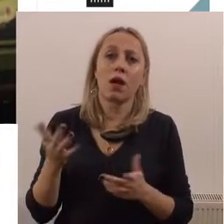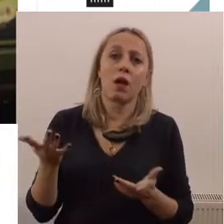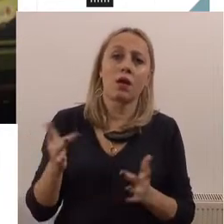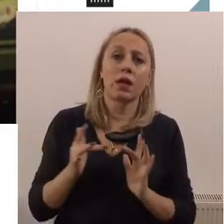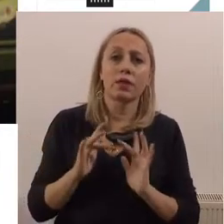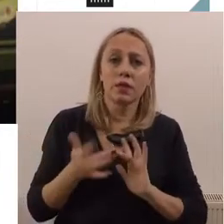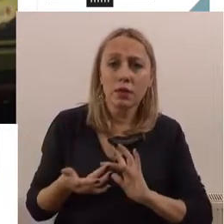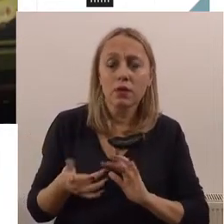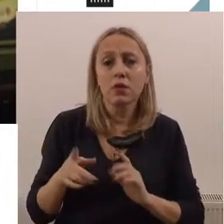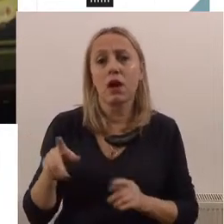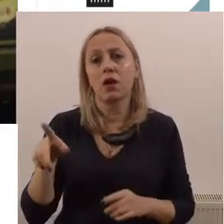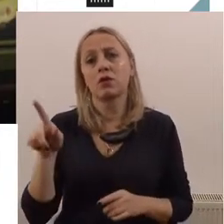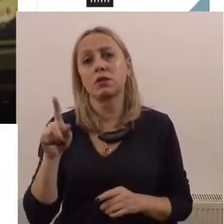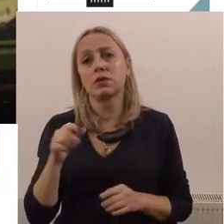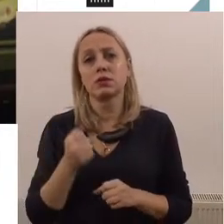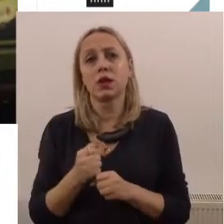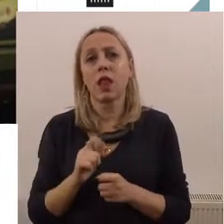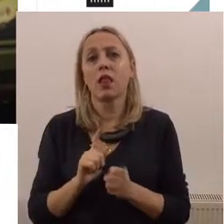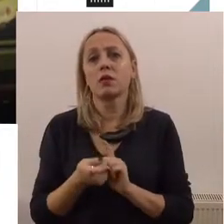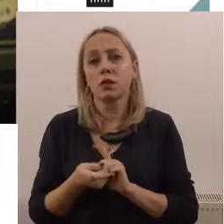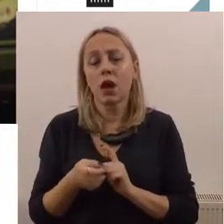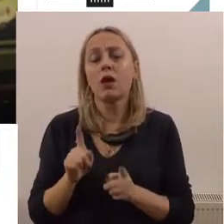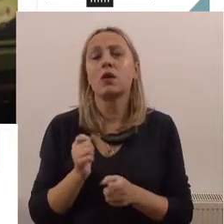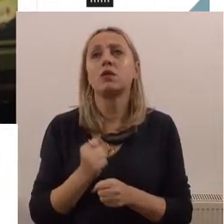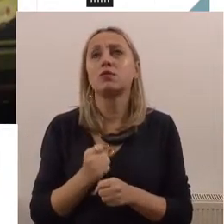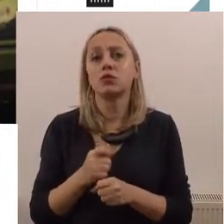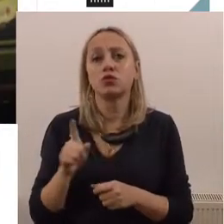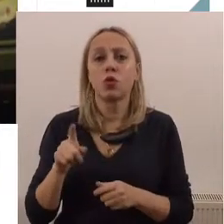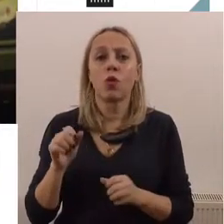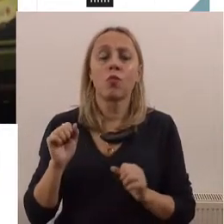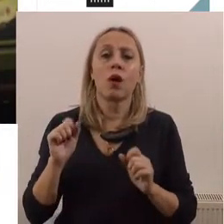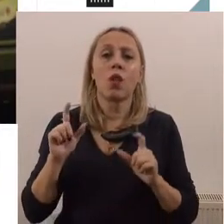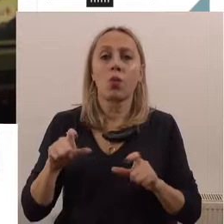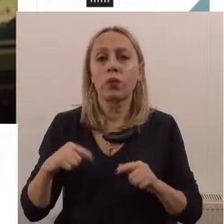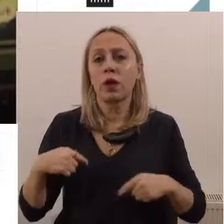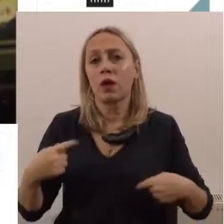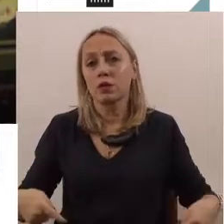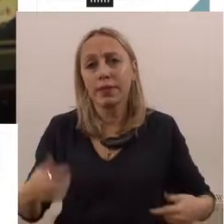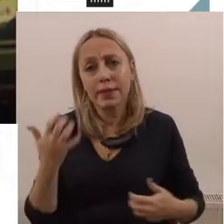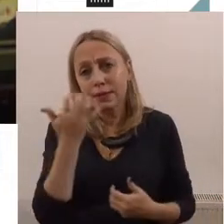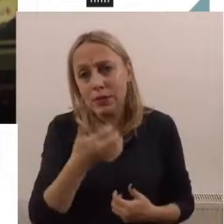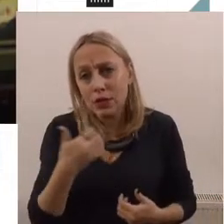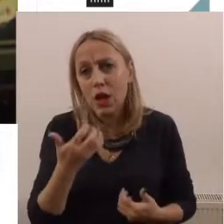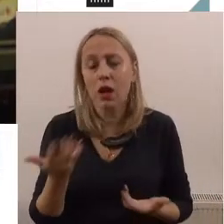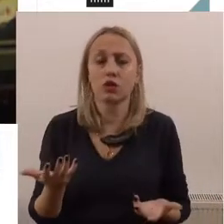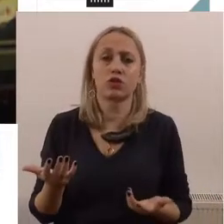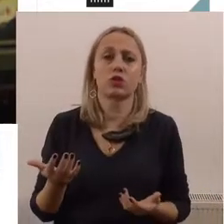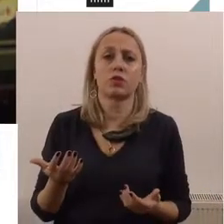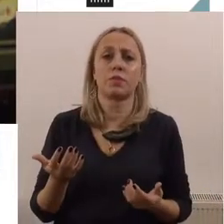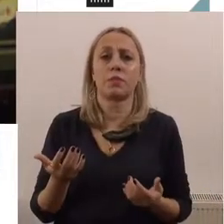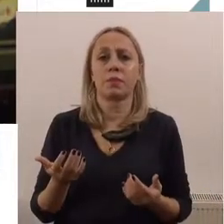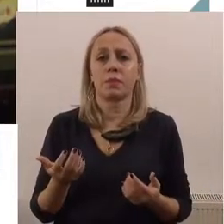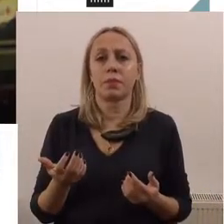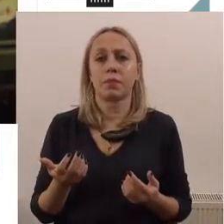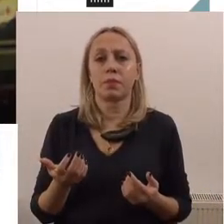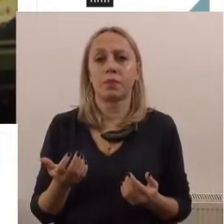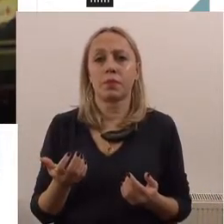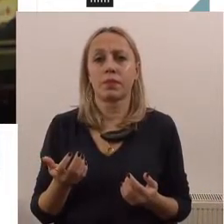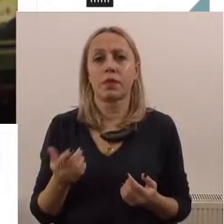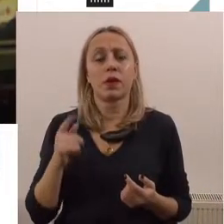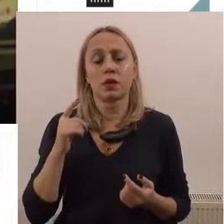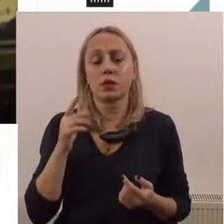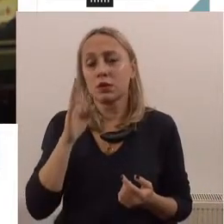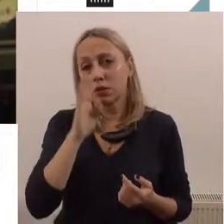thanks to the mediation algorithm, what we can do for the people with